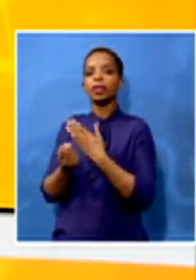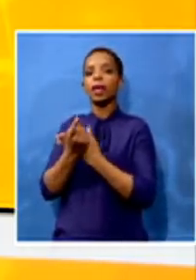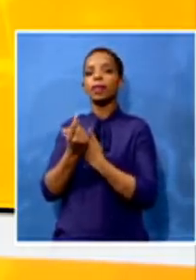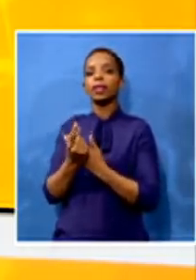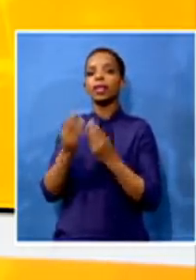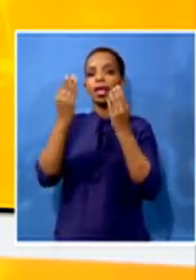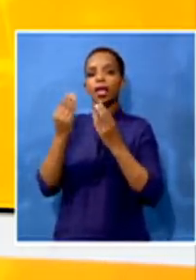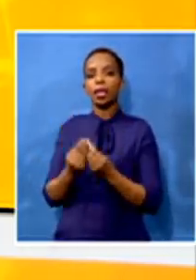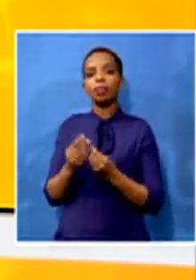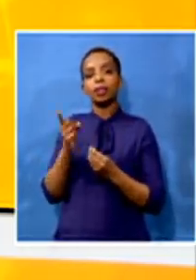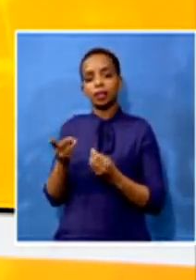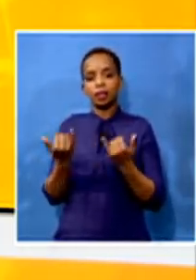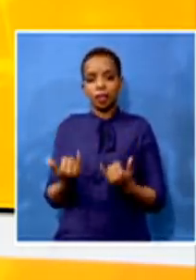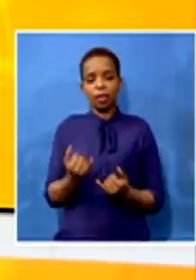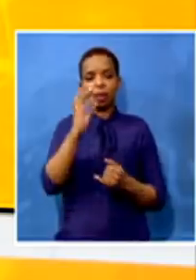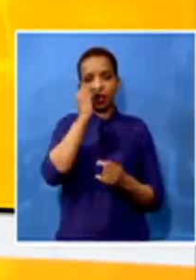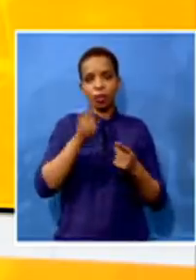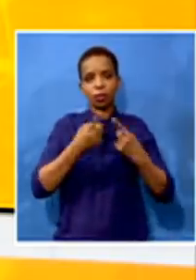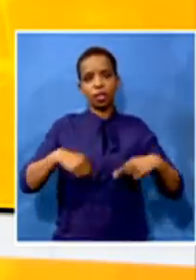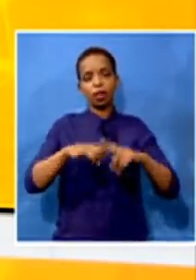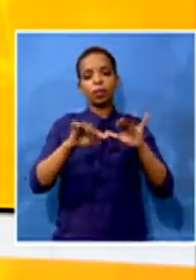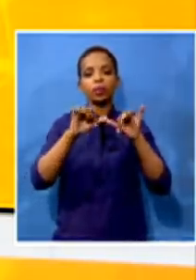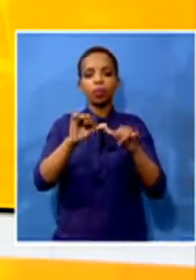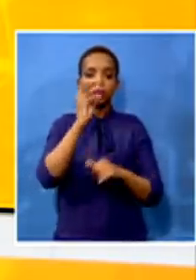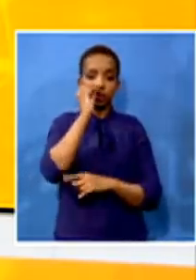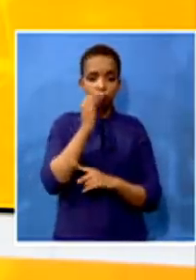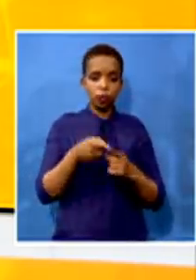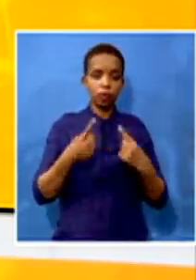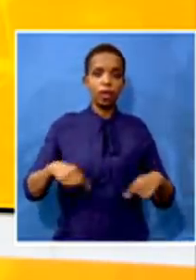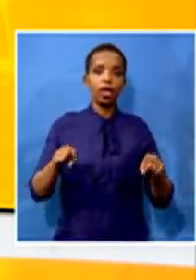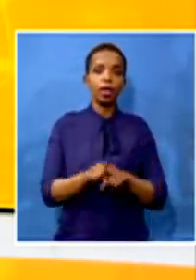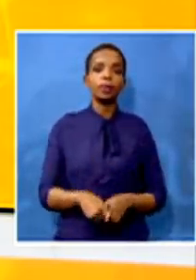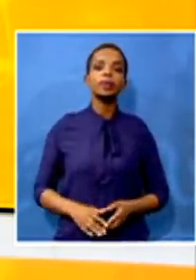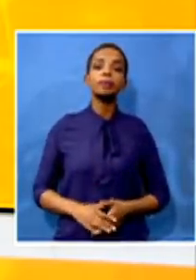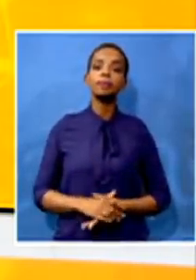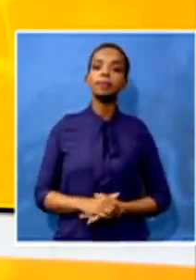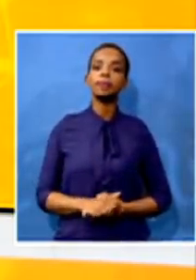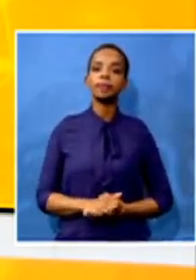leads us into the news, and Leanne to continue with some of the other news stories at 8.